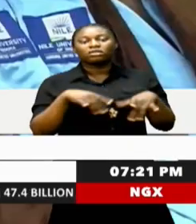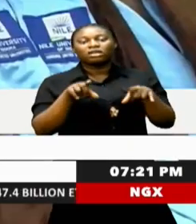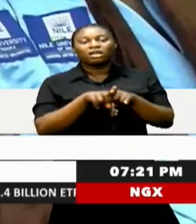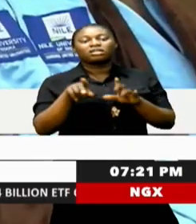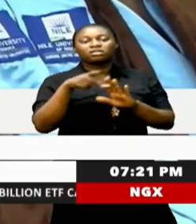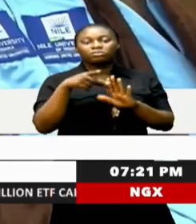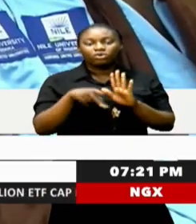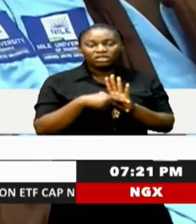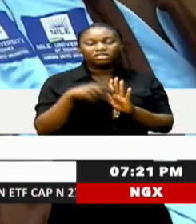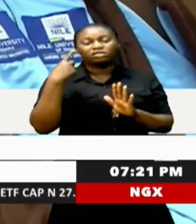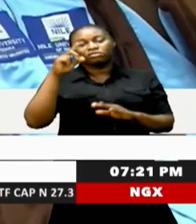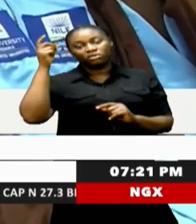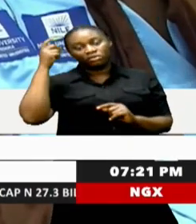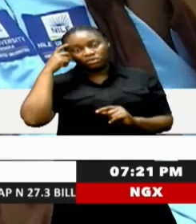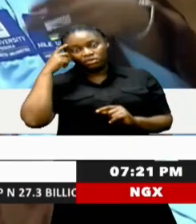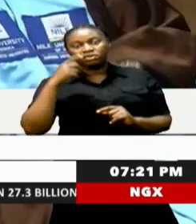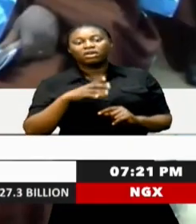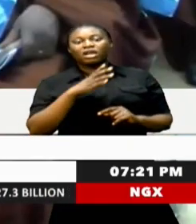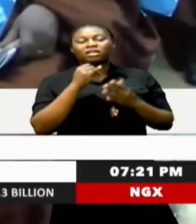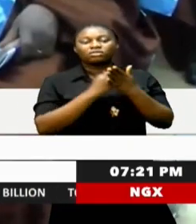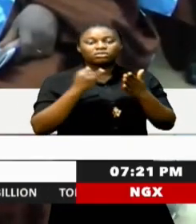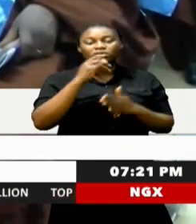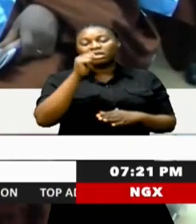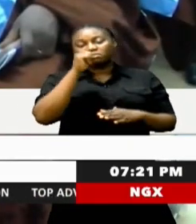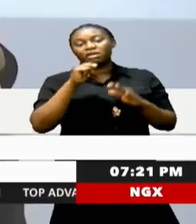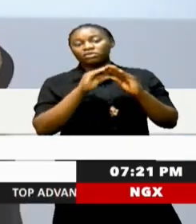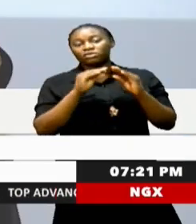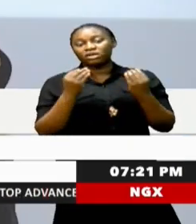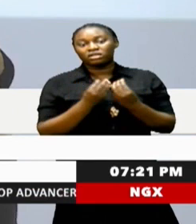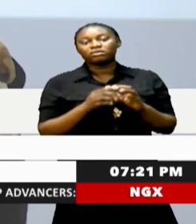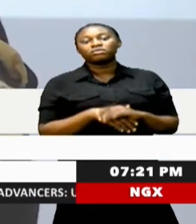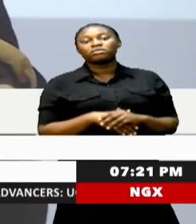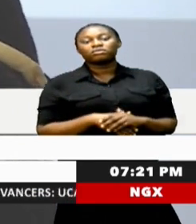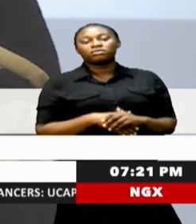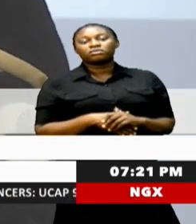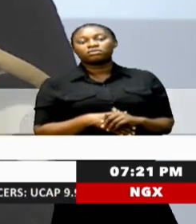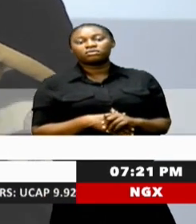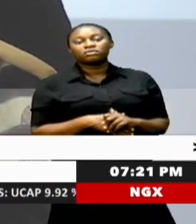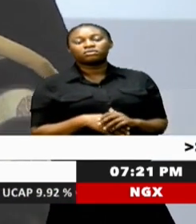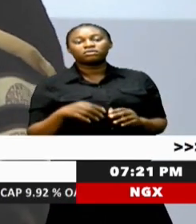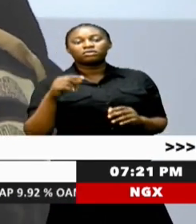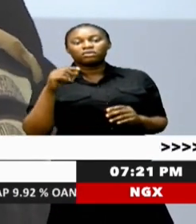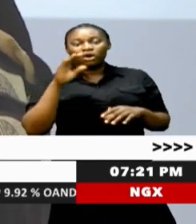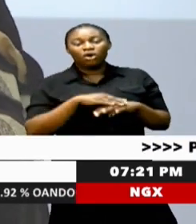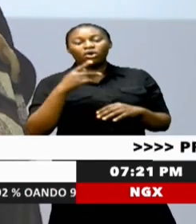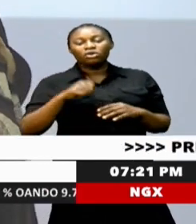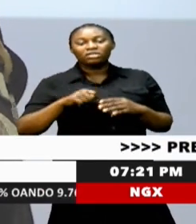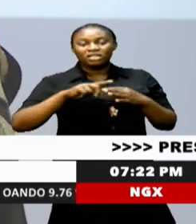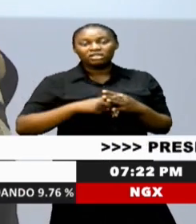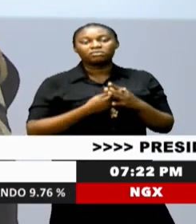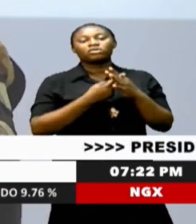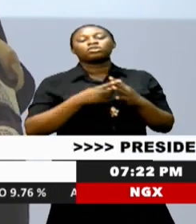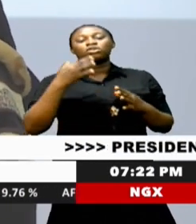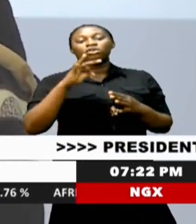guide for governance, institutions, and private organizations. An inaugural lecture is like an initiation of an academic